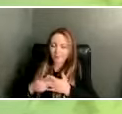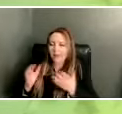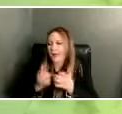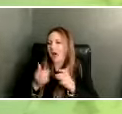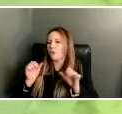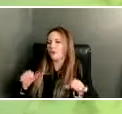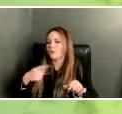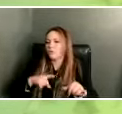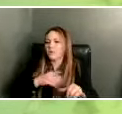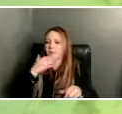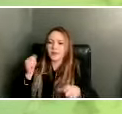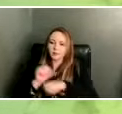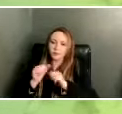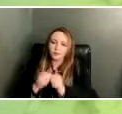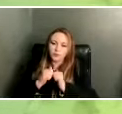best work together to